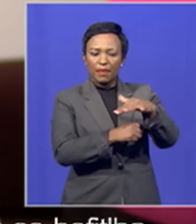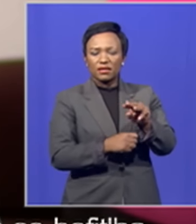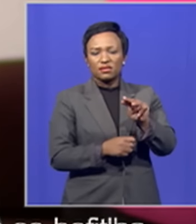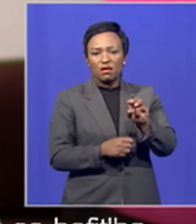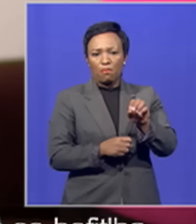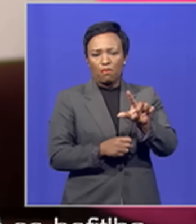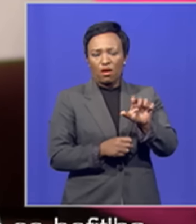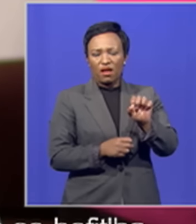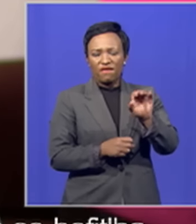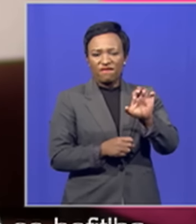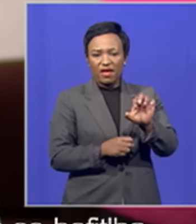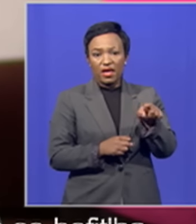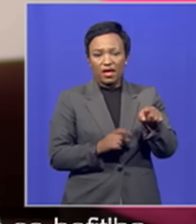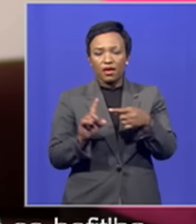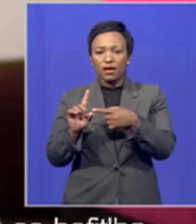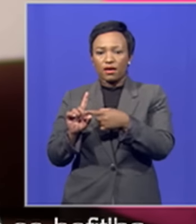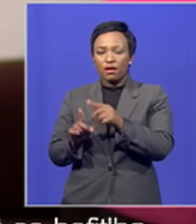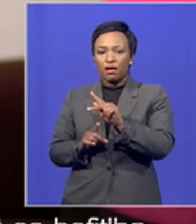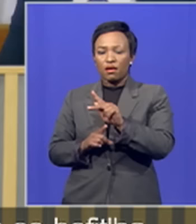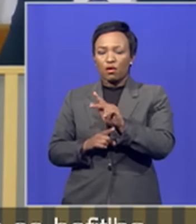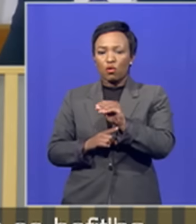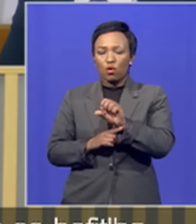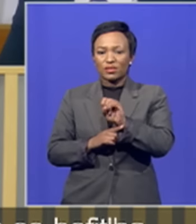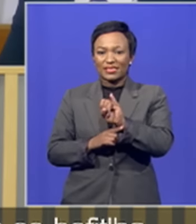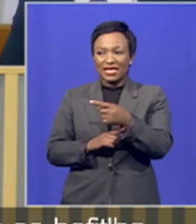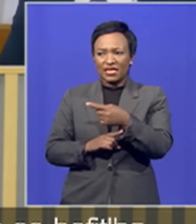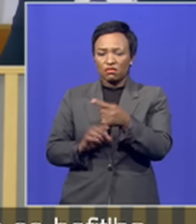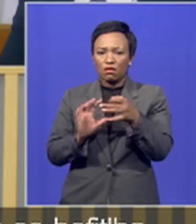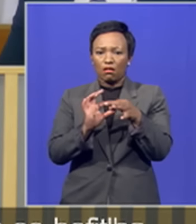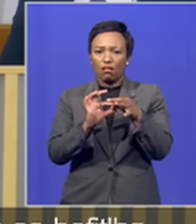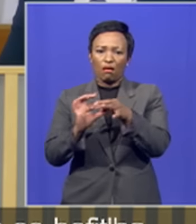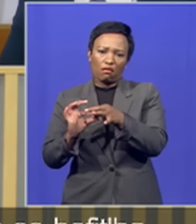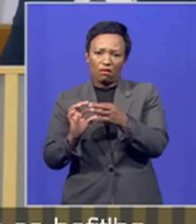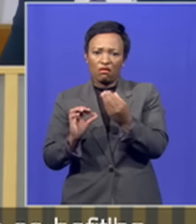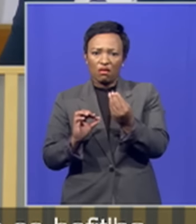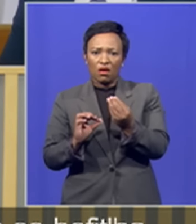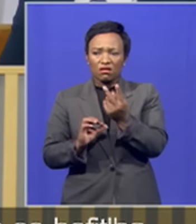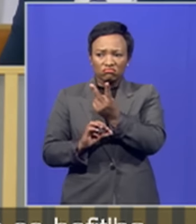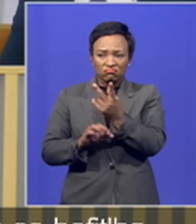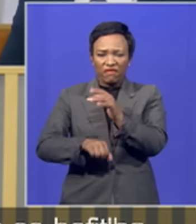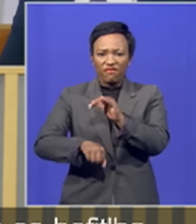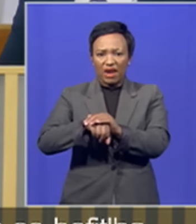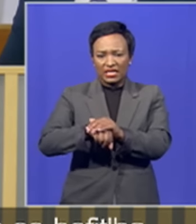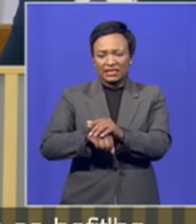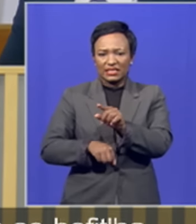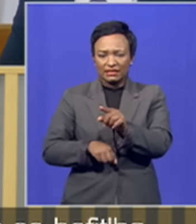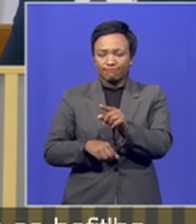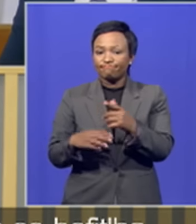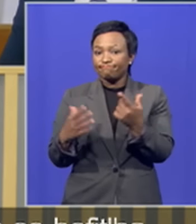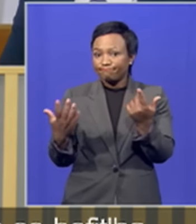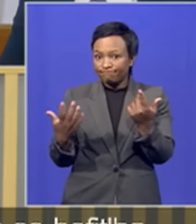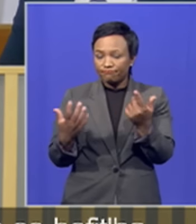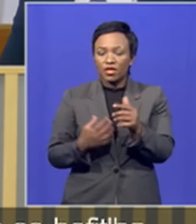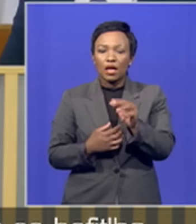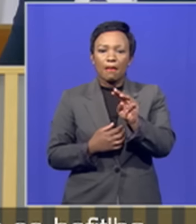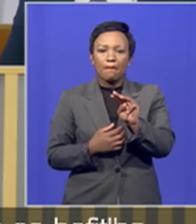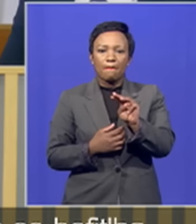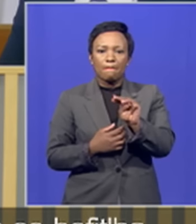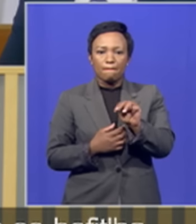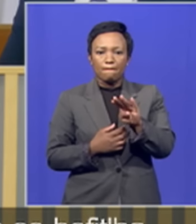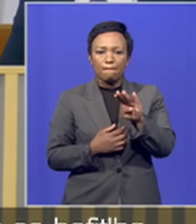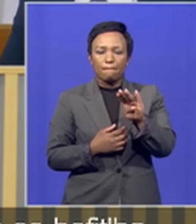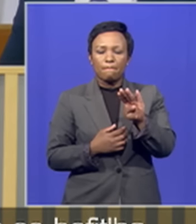o begile fa mthethwa a buile gore wa mana le Molefe le gore ene le Mbotho ke ditsala. Go le jalo Mbotho o